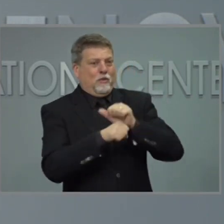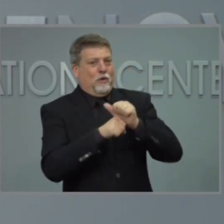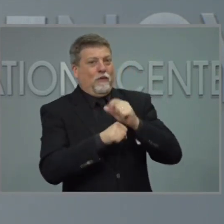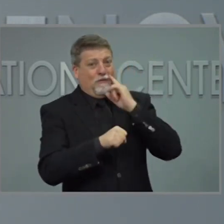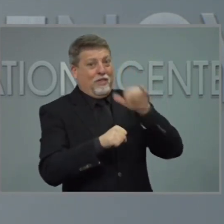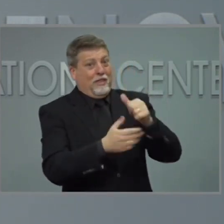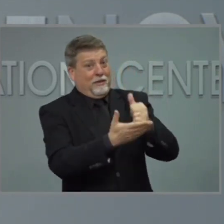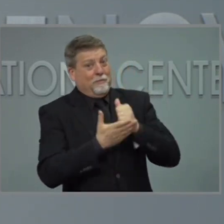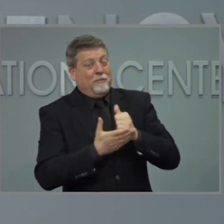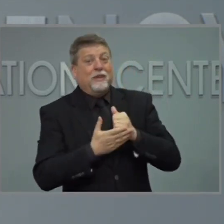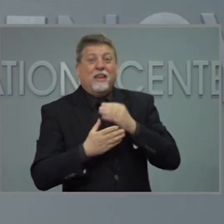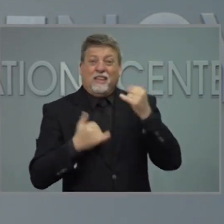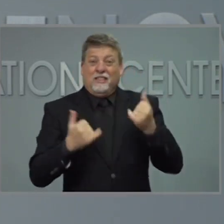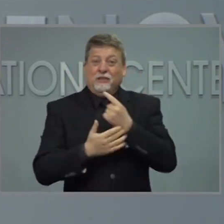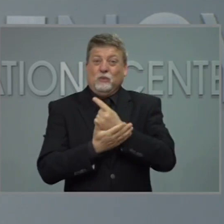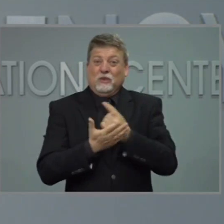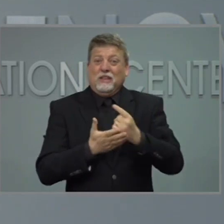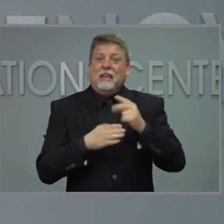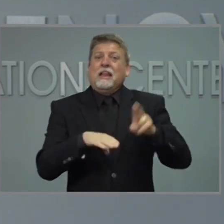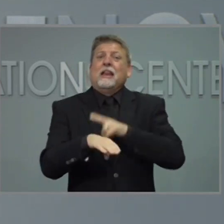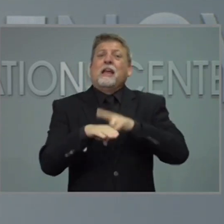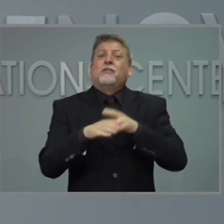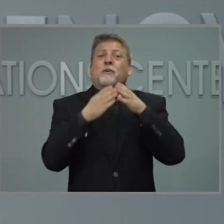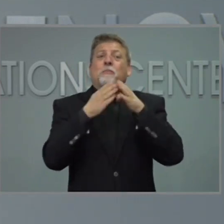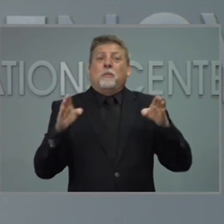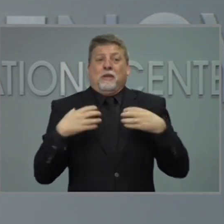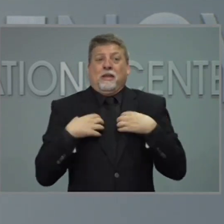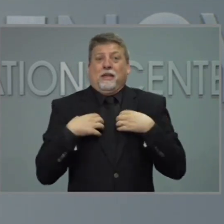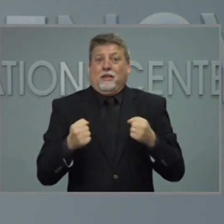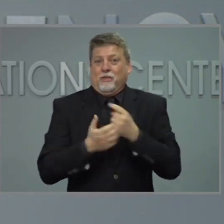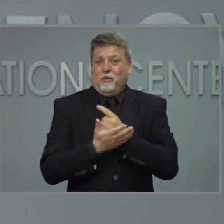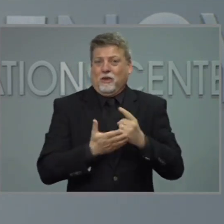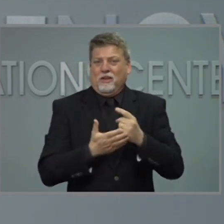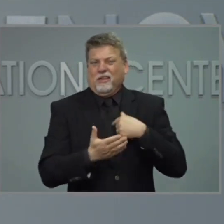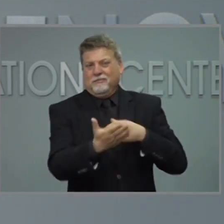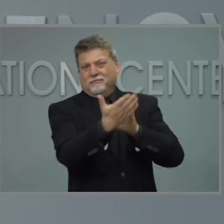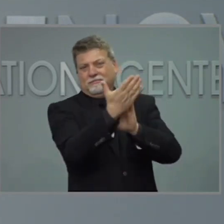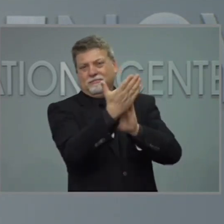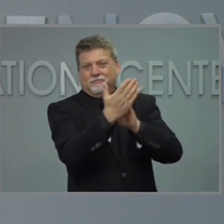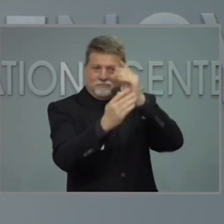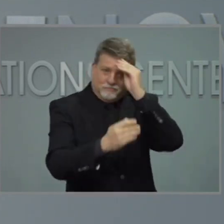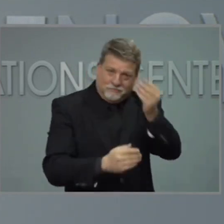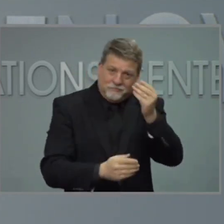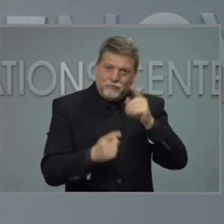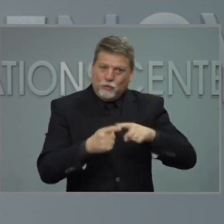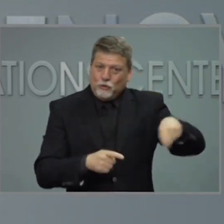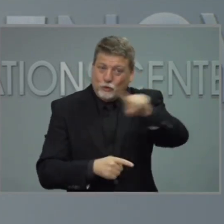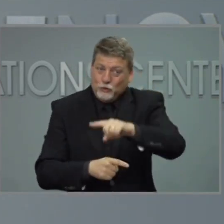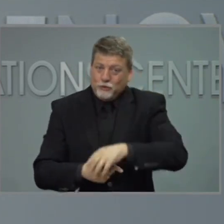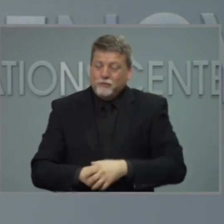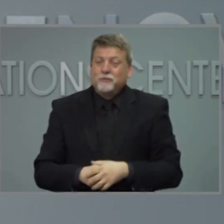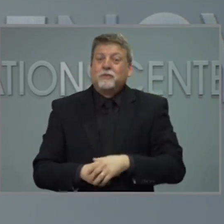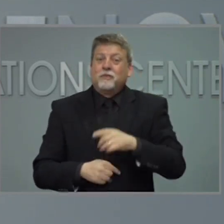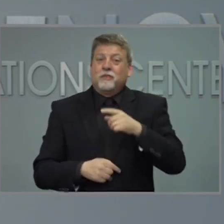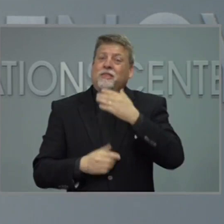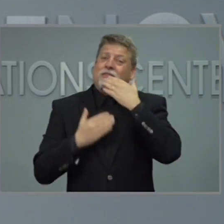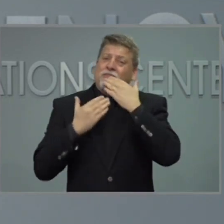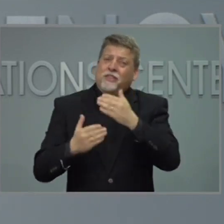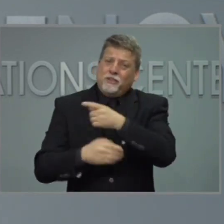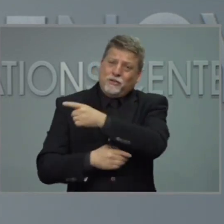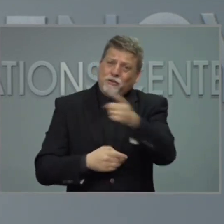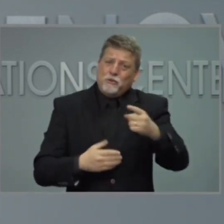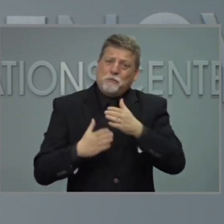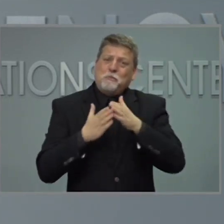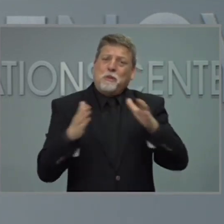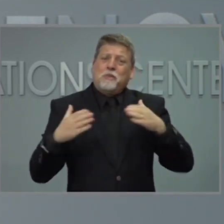is National Public Health Week, so I want to give them a special shout out from me as well. To all of our public health workers, thank you. Thank you for